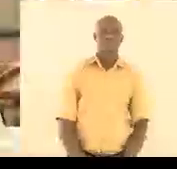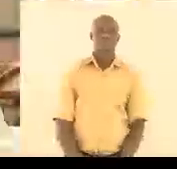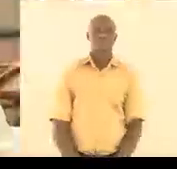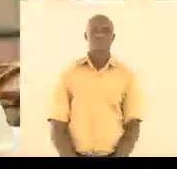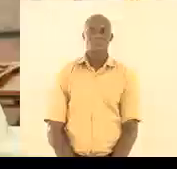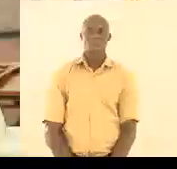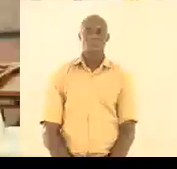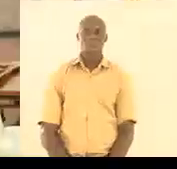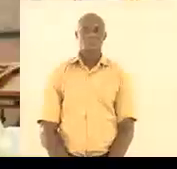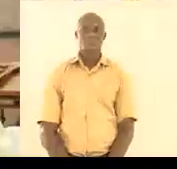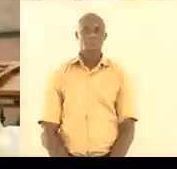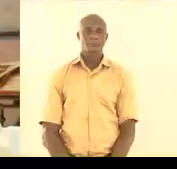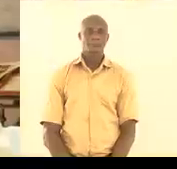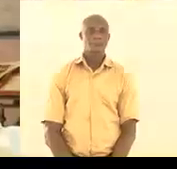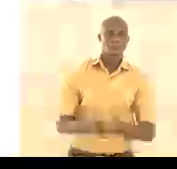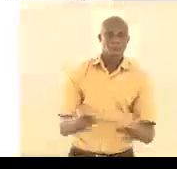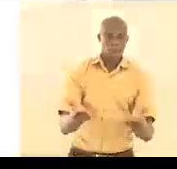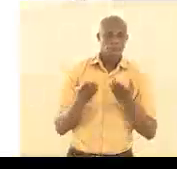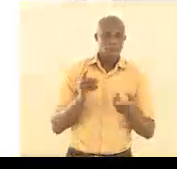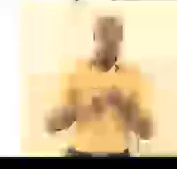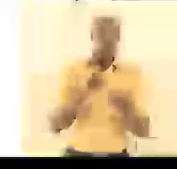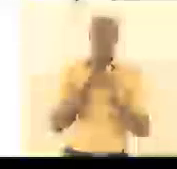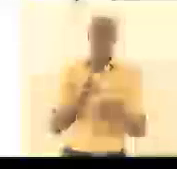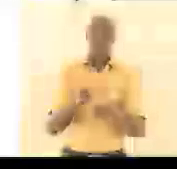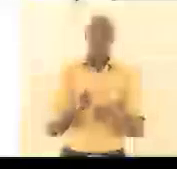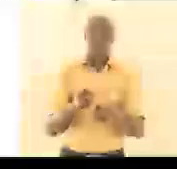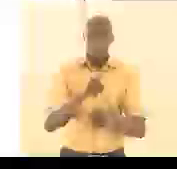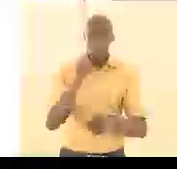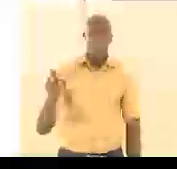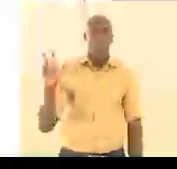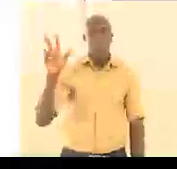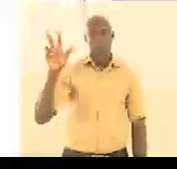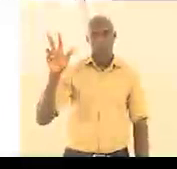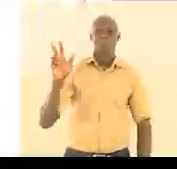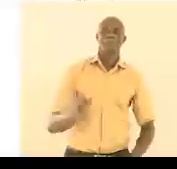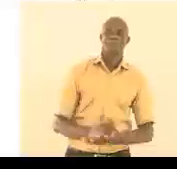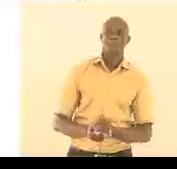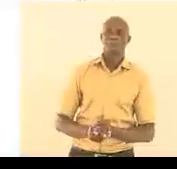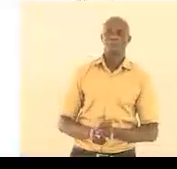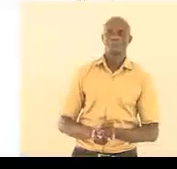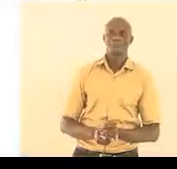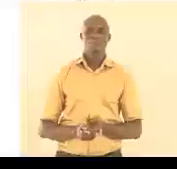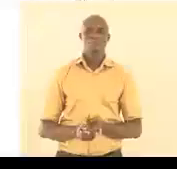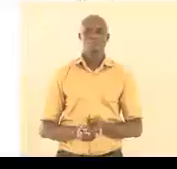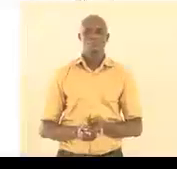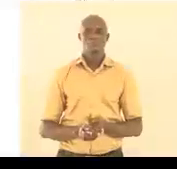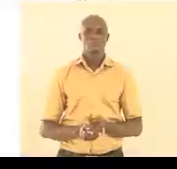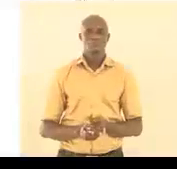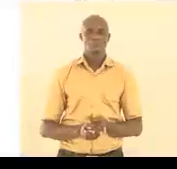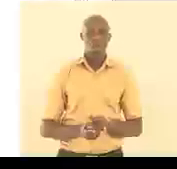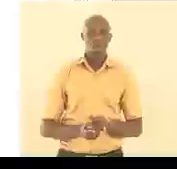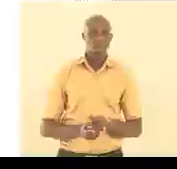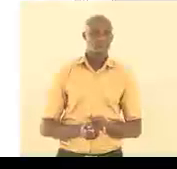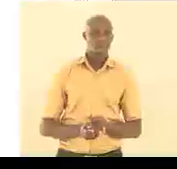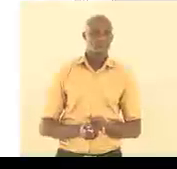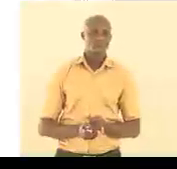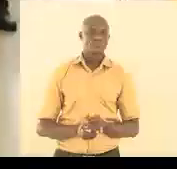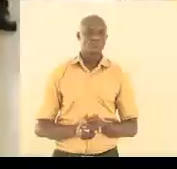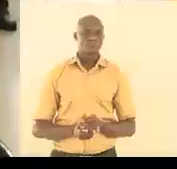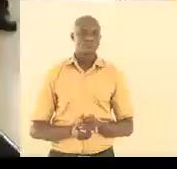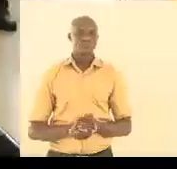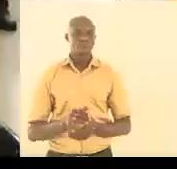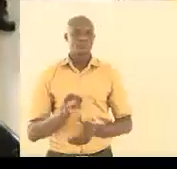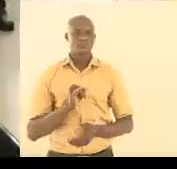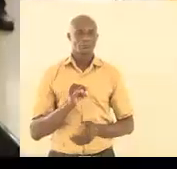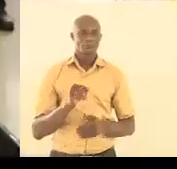Yes, Dominic. Want to answer question 3. Why I think the disciples found